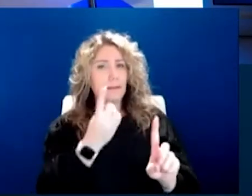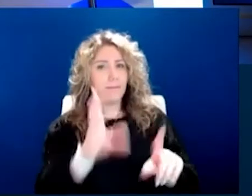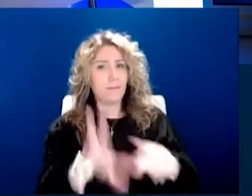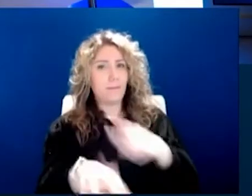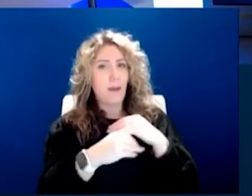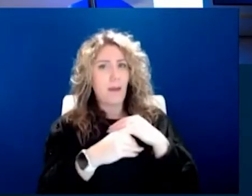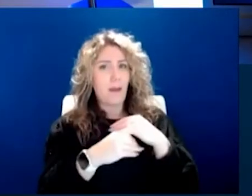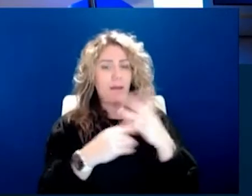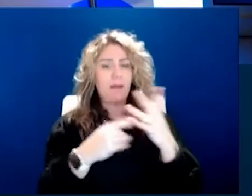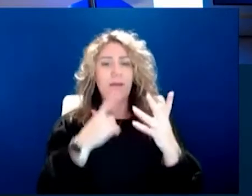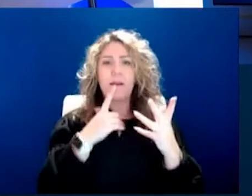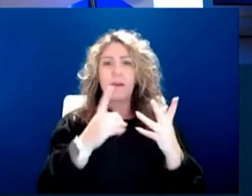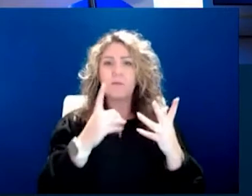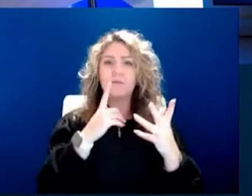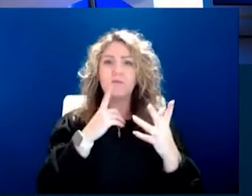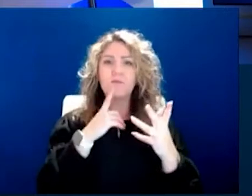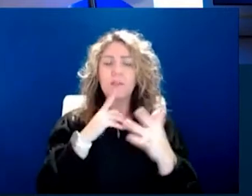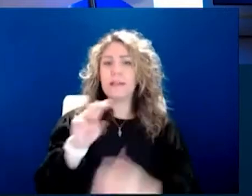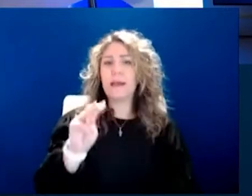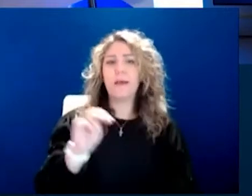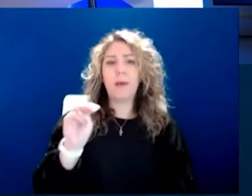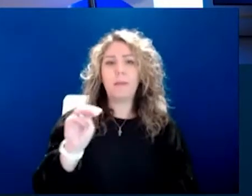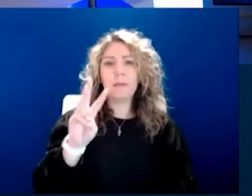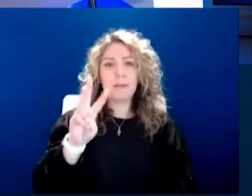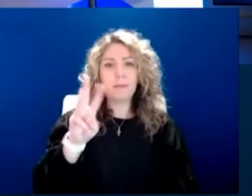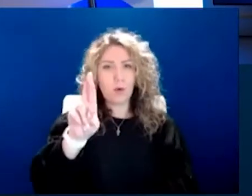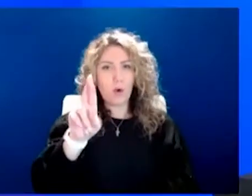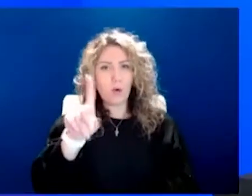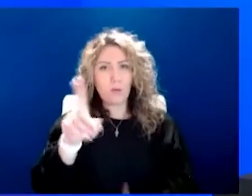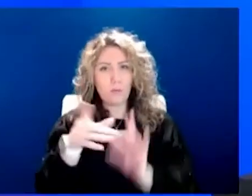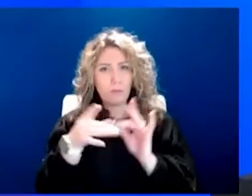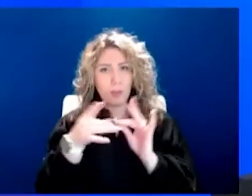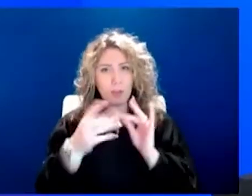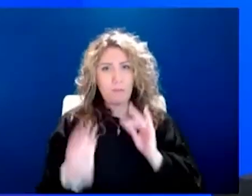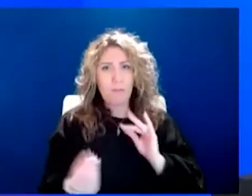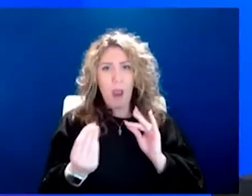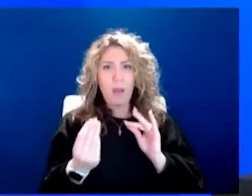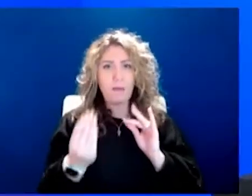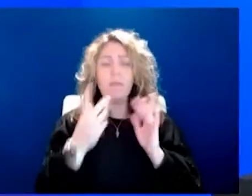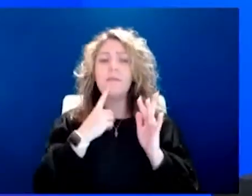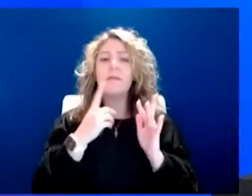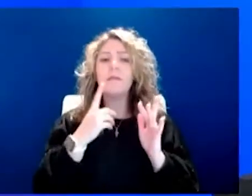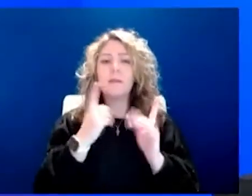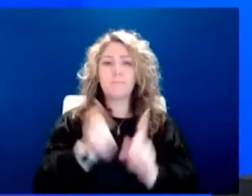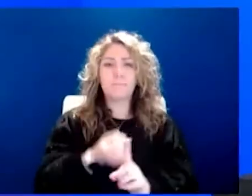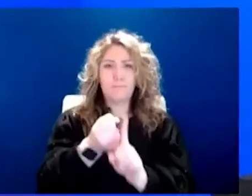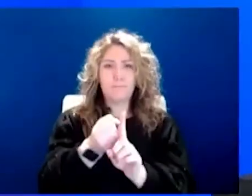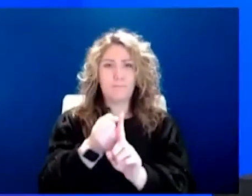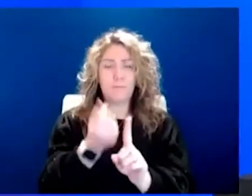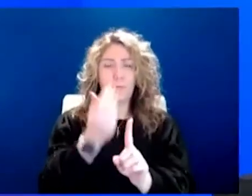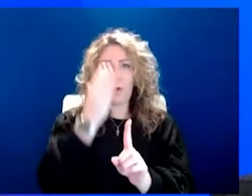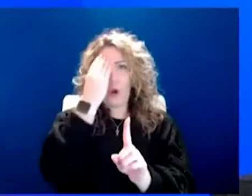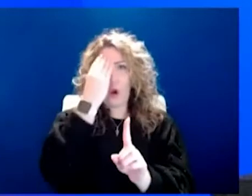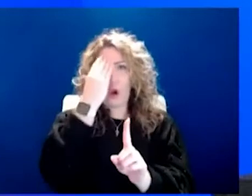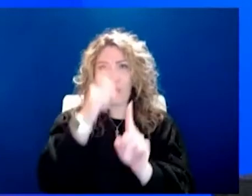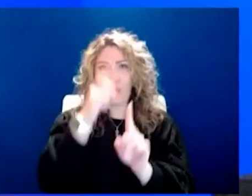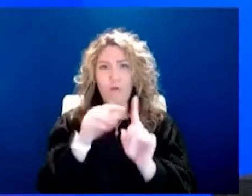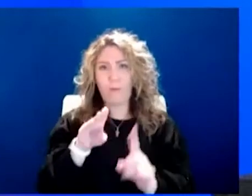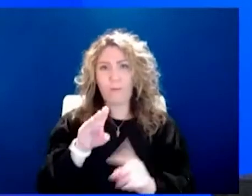looking at the MMWR that you mentioned, I think on Monday, the impact that we now know about the boosters and